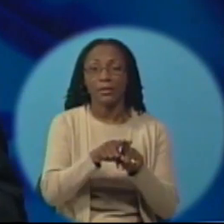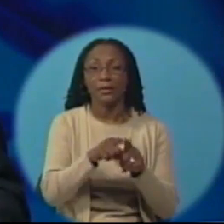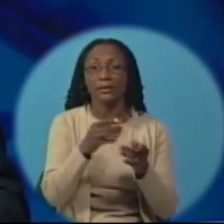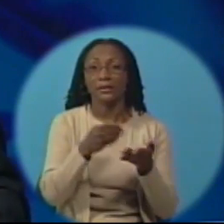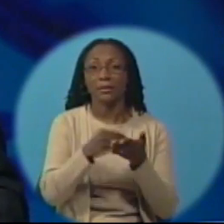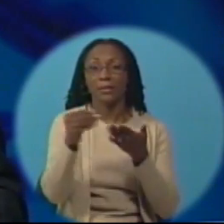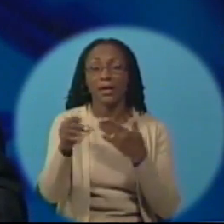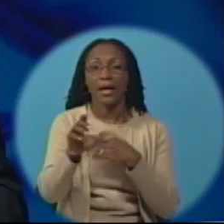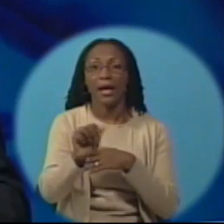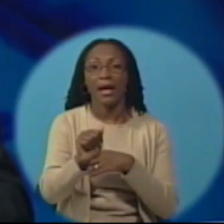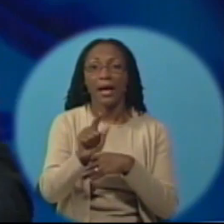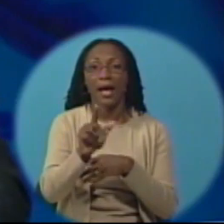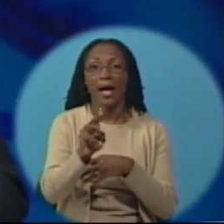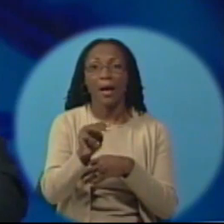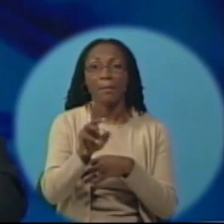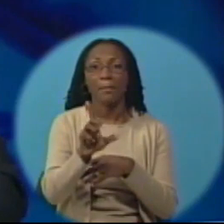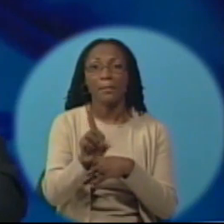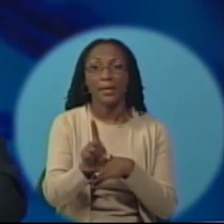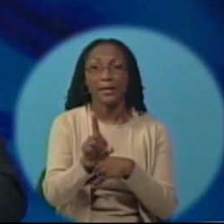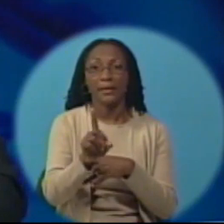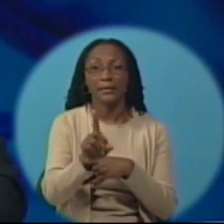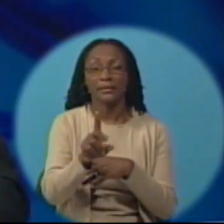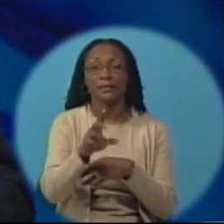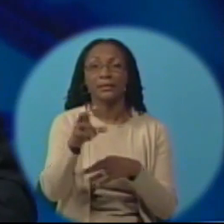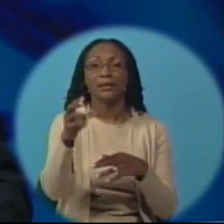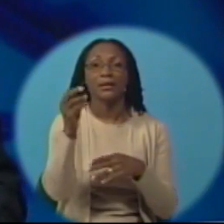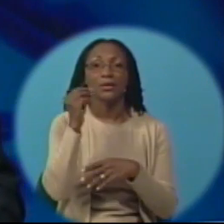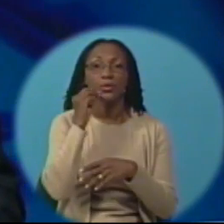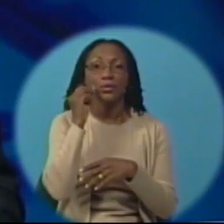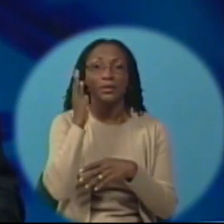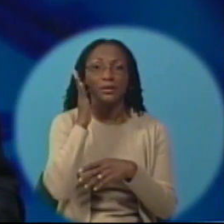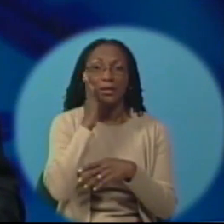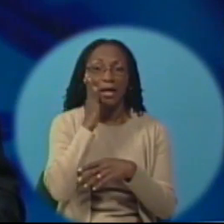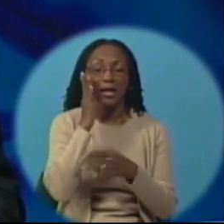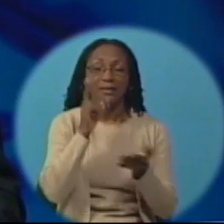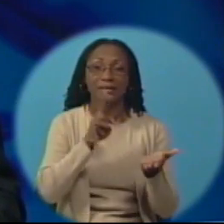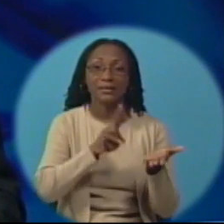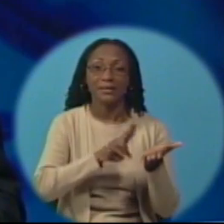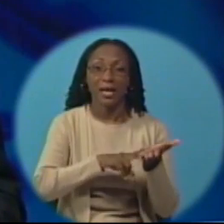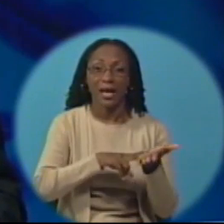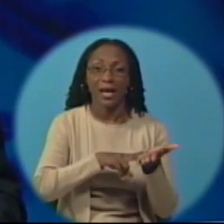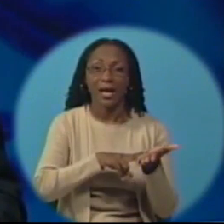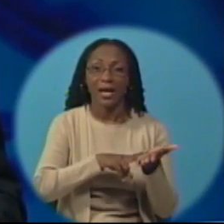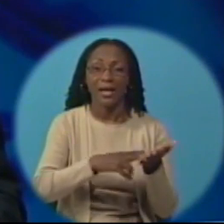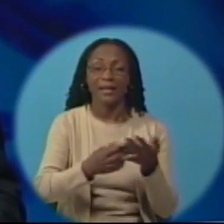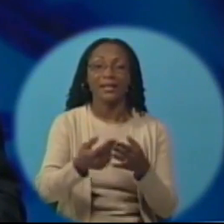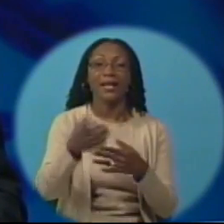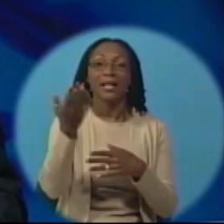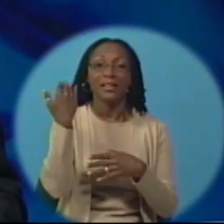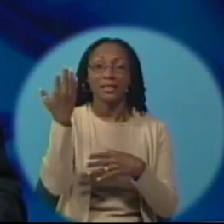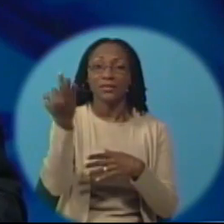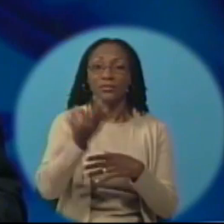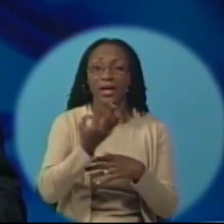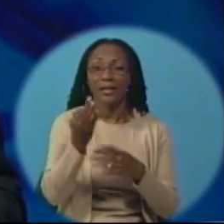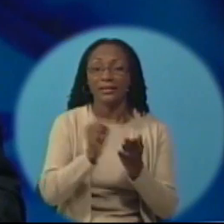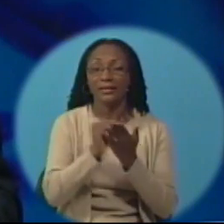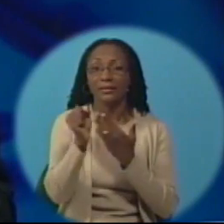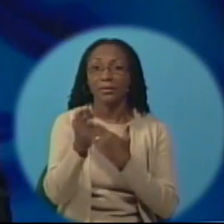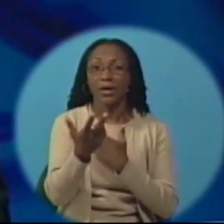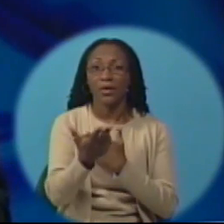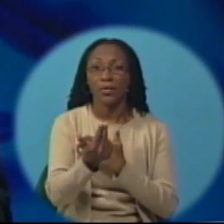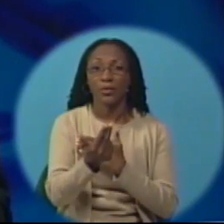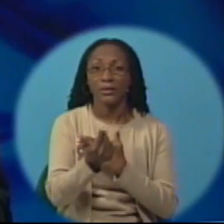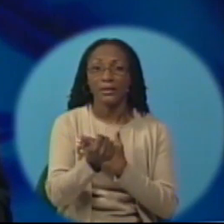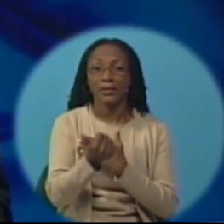purchase of the Ammond Resort at Haywoods has been signed. It was initialed last Friday, September the 13th, and the matter of the